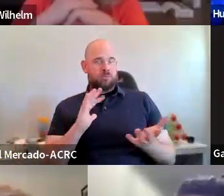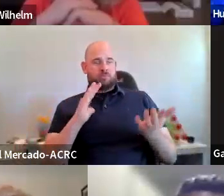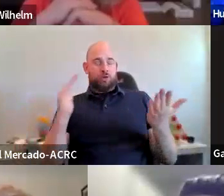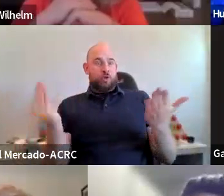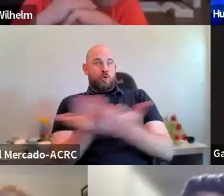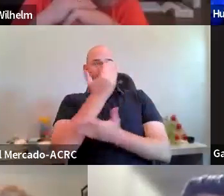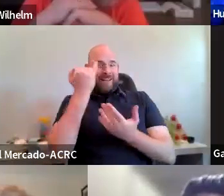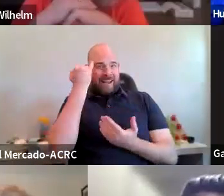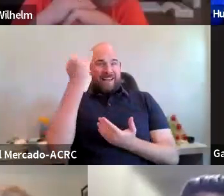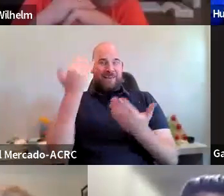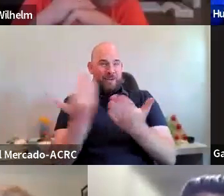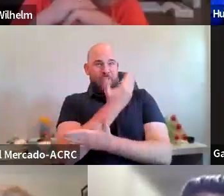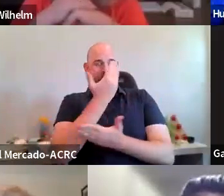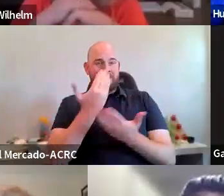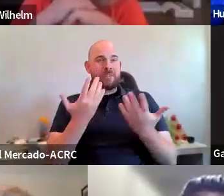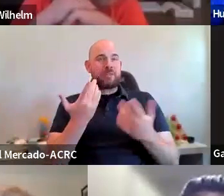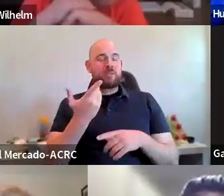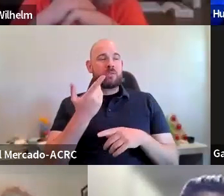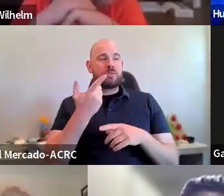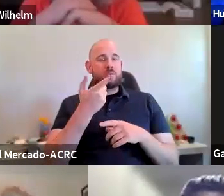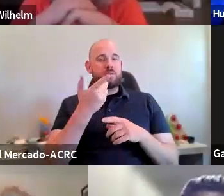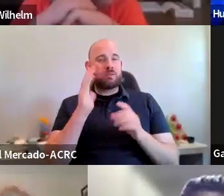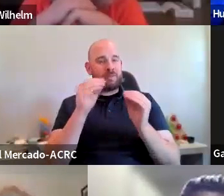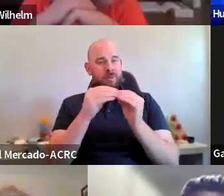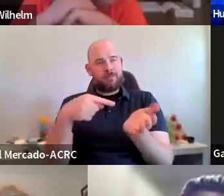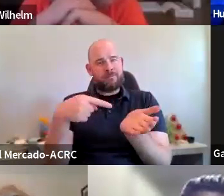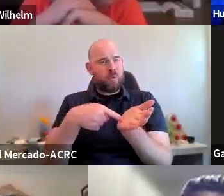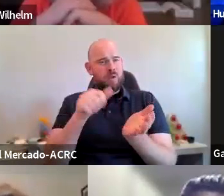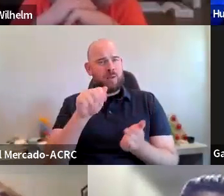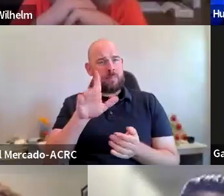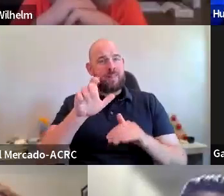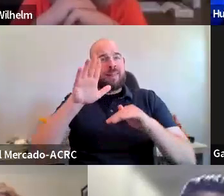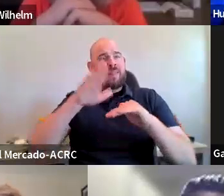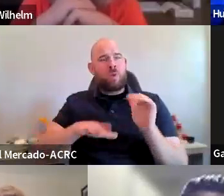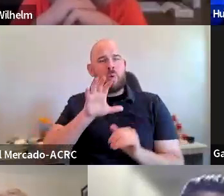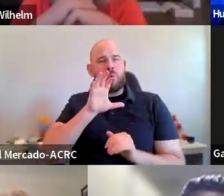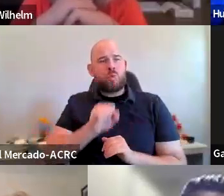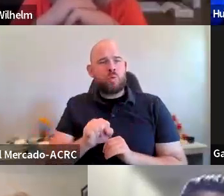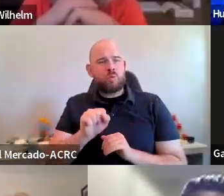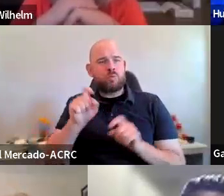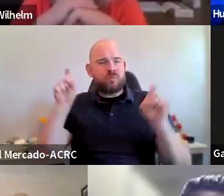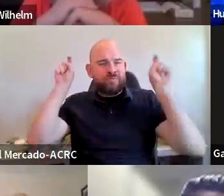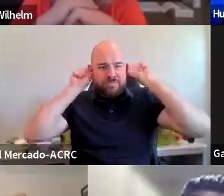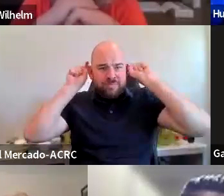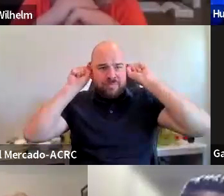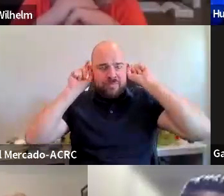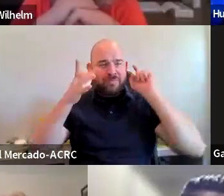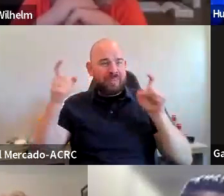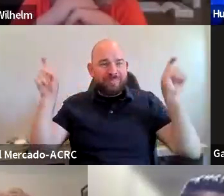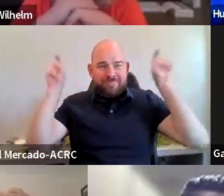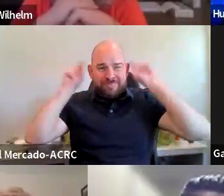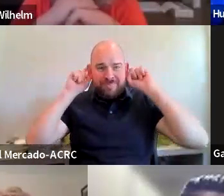can almost act like hearing aids, which is a completely new idea. It's more